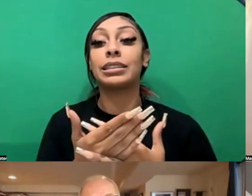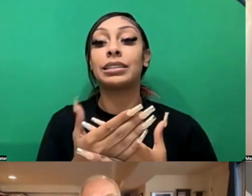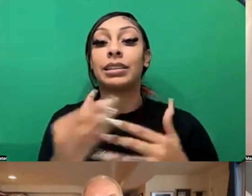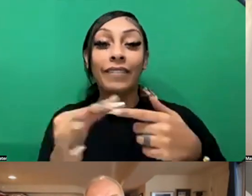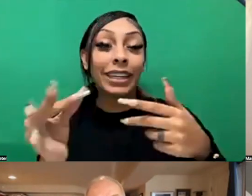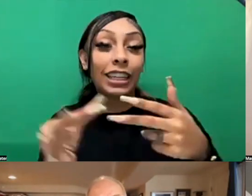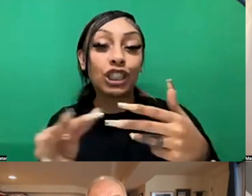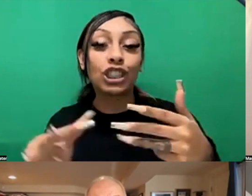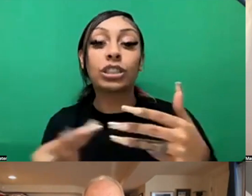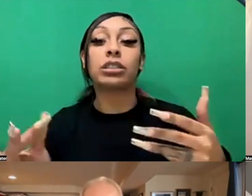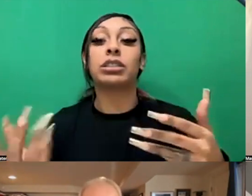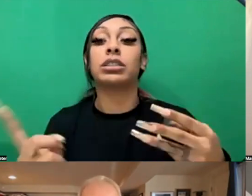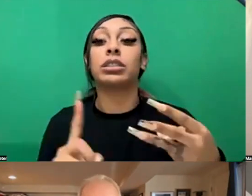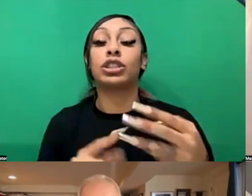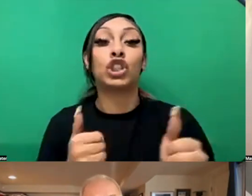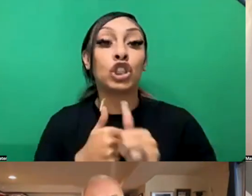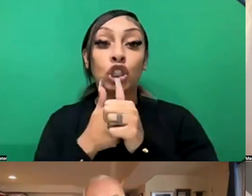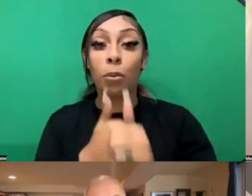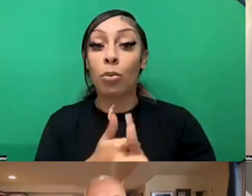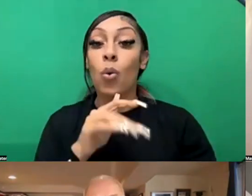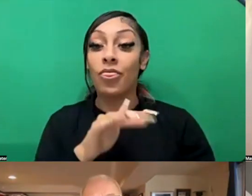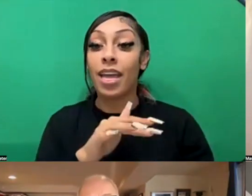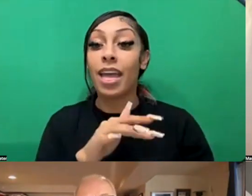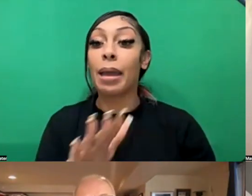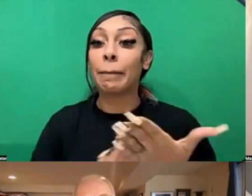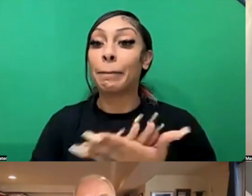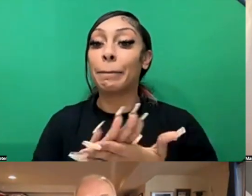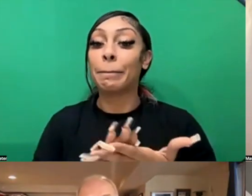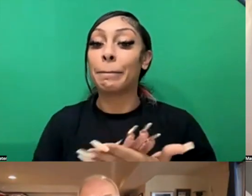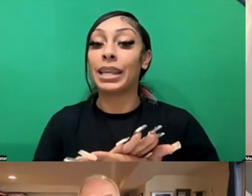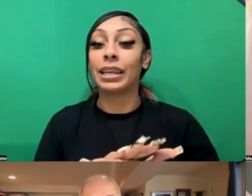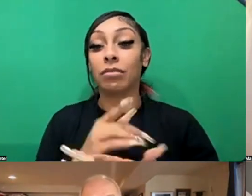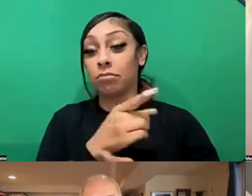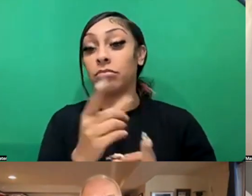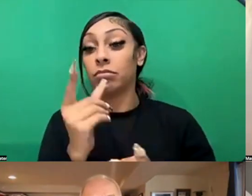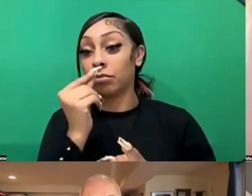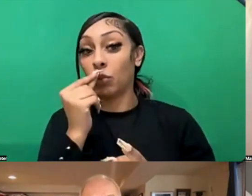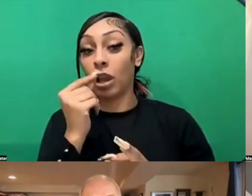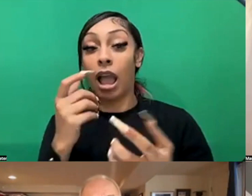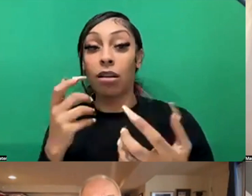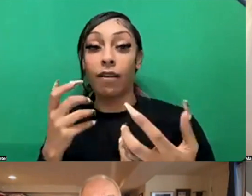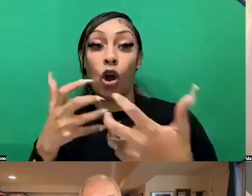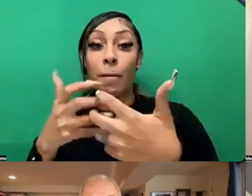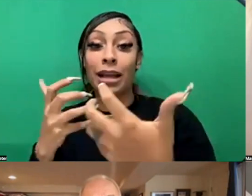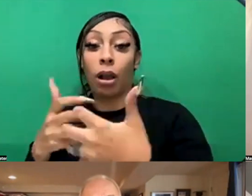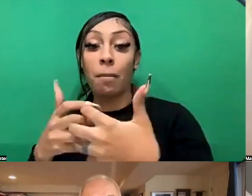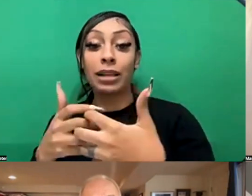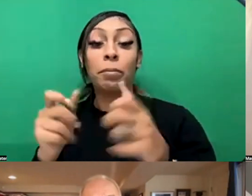implementation, accessibility support. So it means that they are compatible with screen